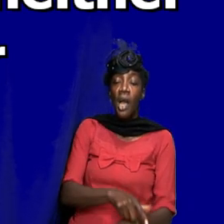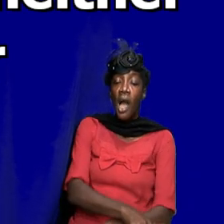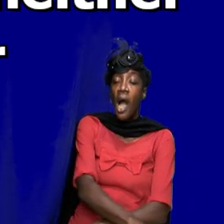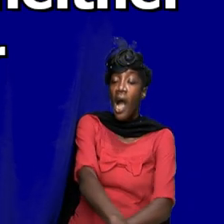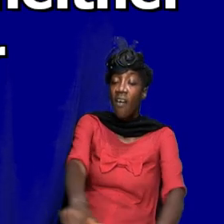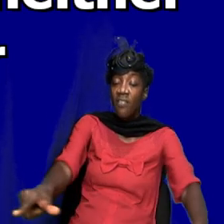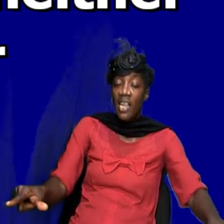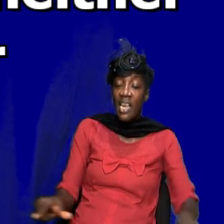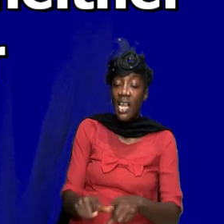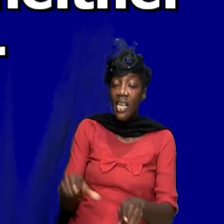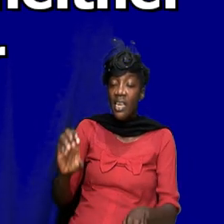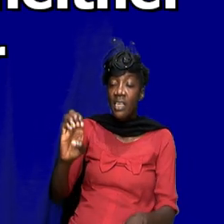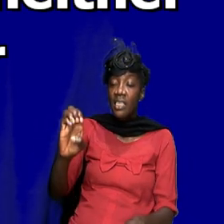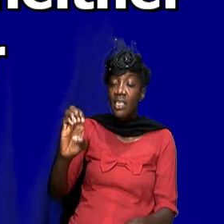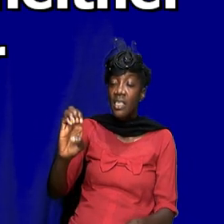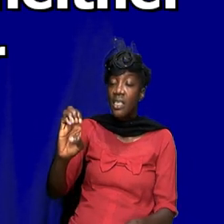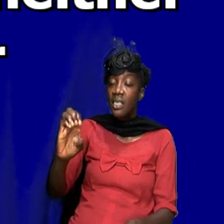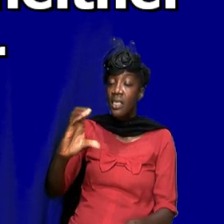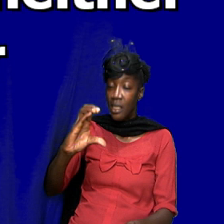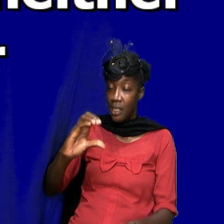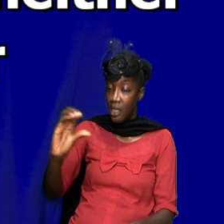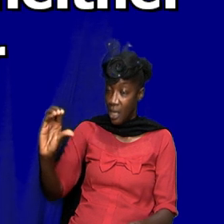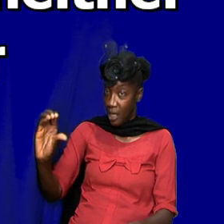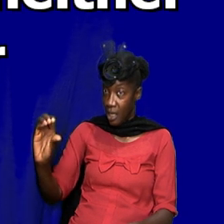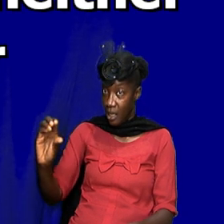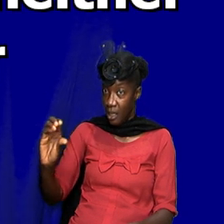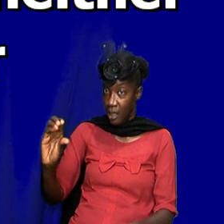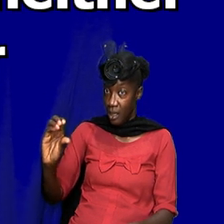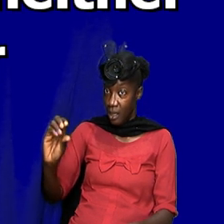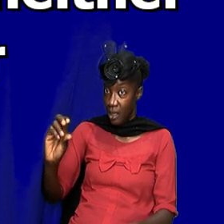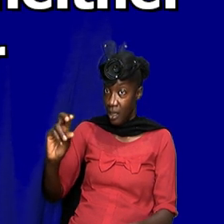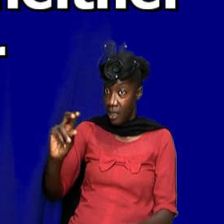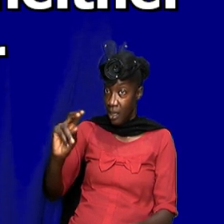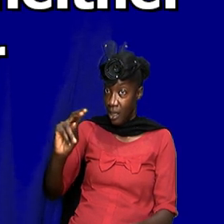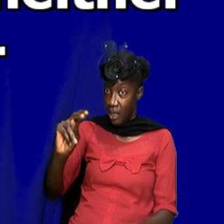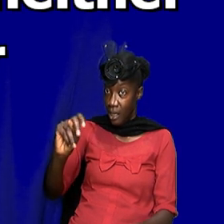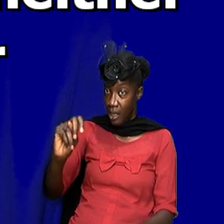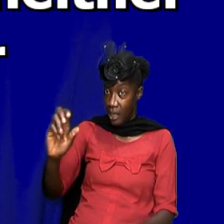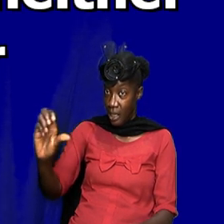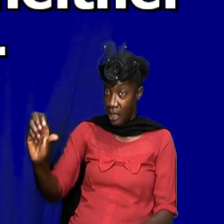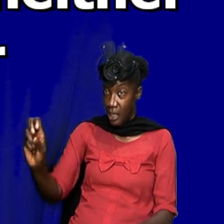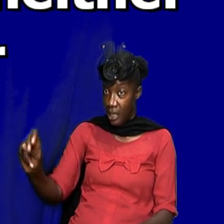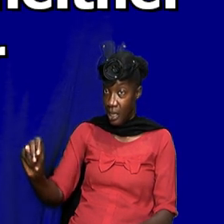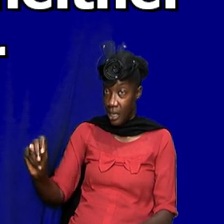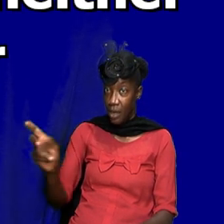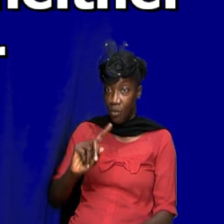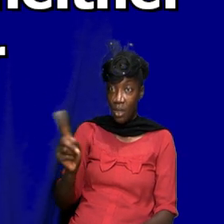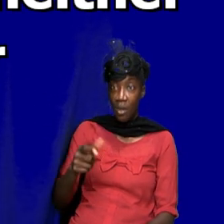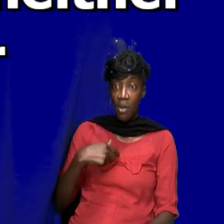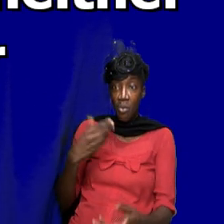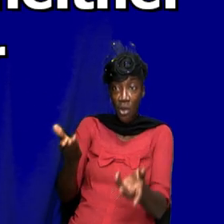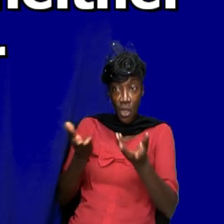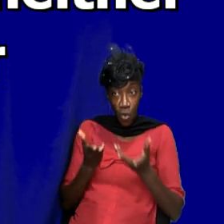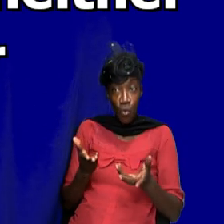of Canaan, whether I bring you, shall he not do.